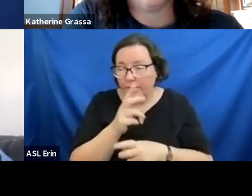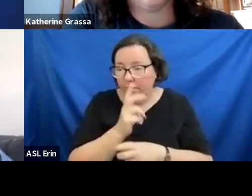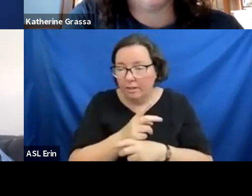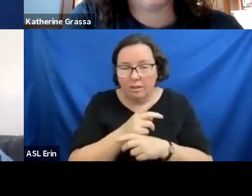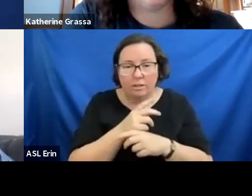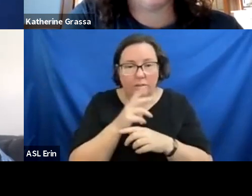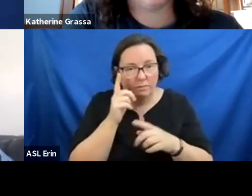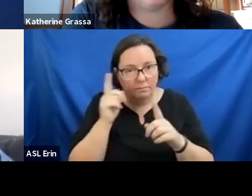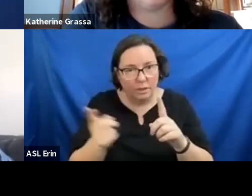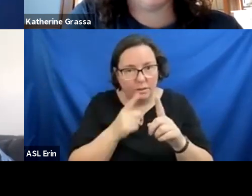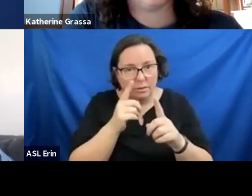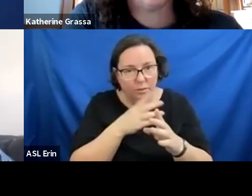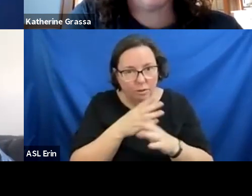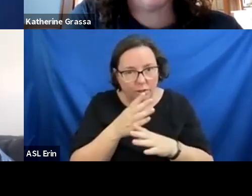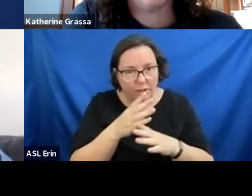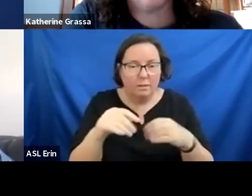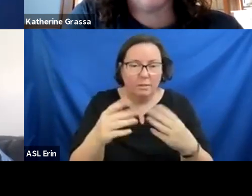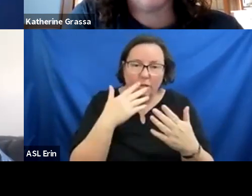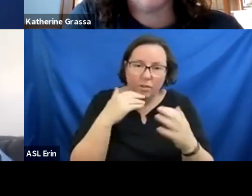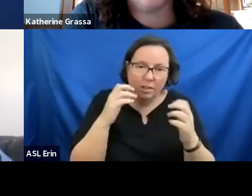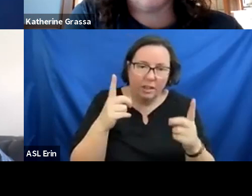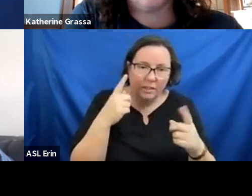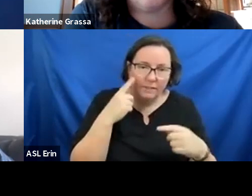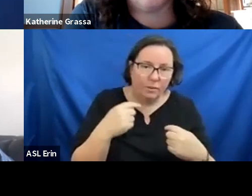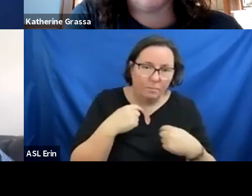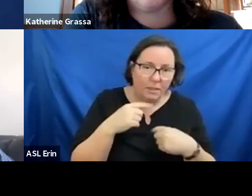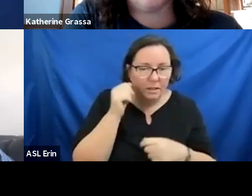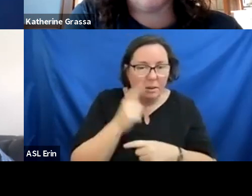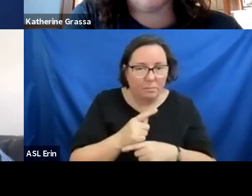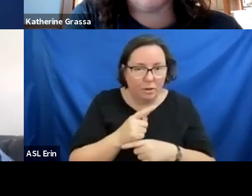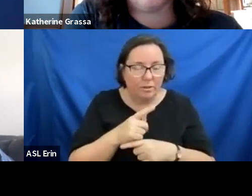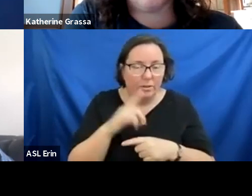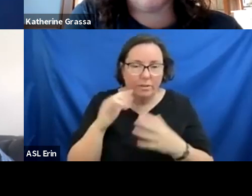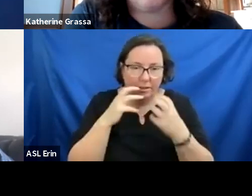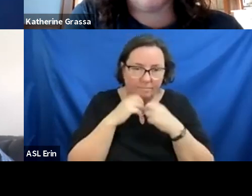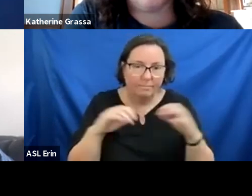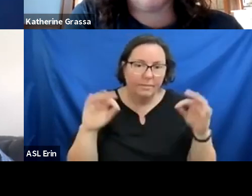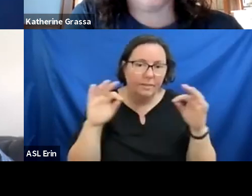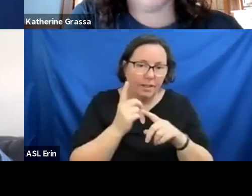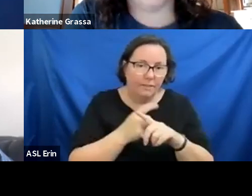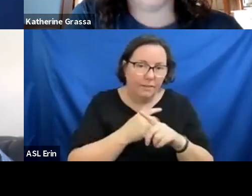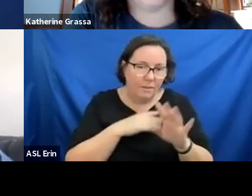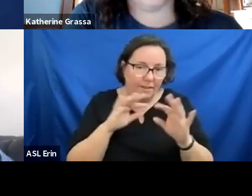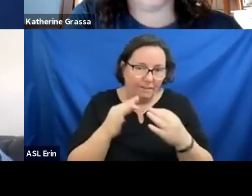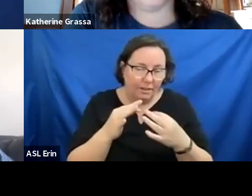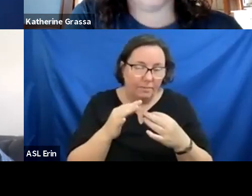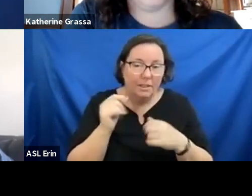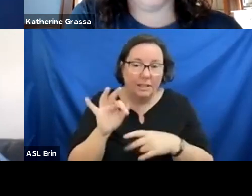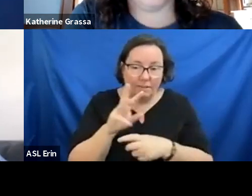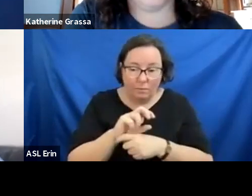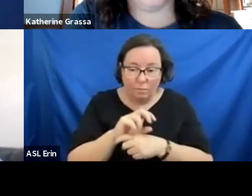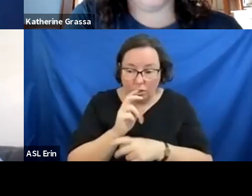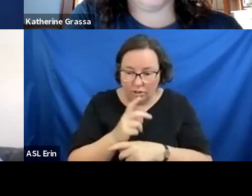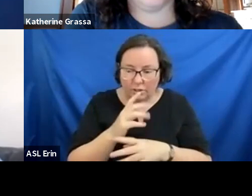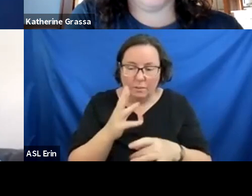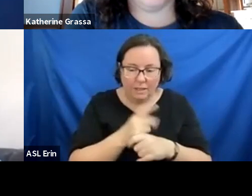to pursue their career and provide a good education for my brother and I. That is the value I've learned from my family. As long as you work hard, you will get